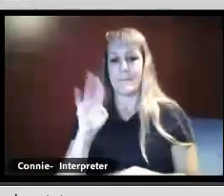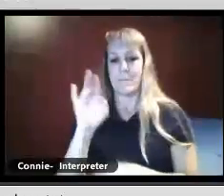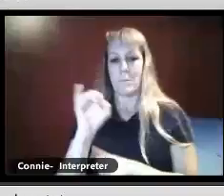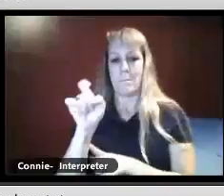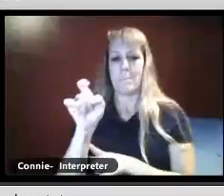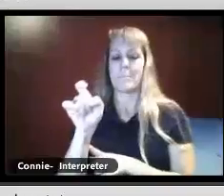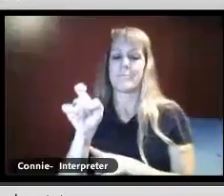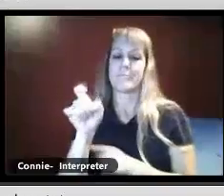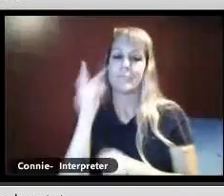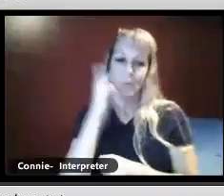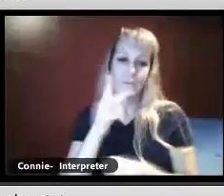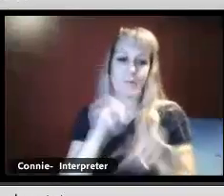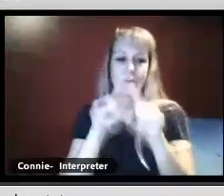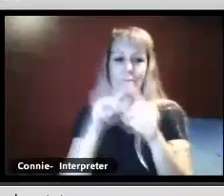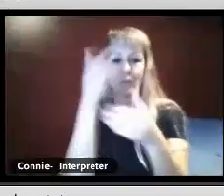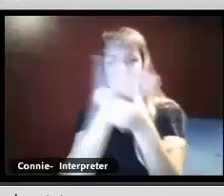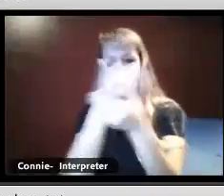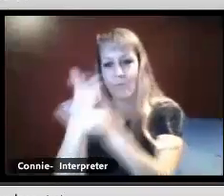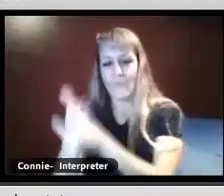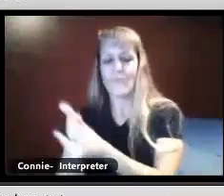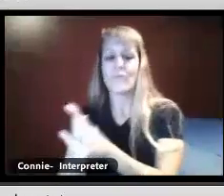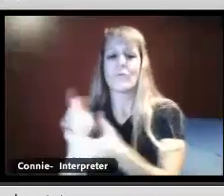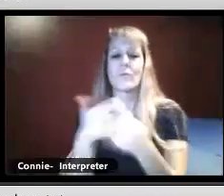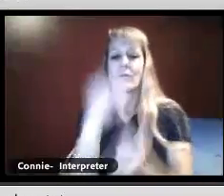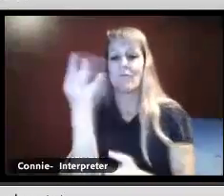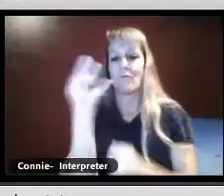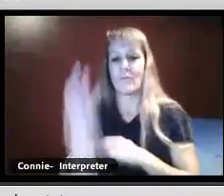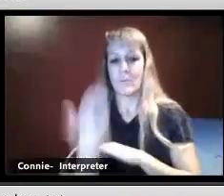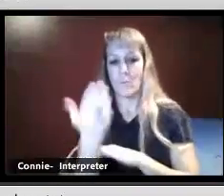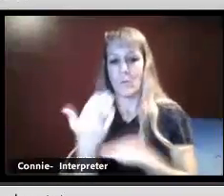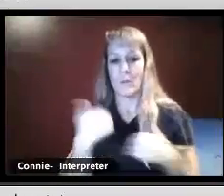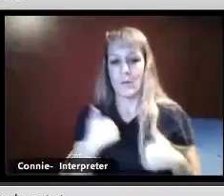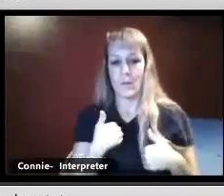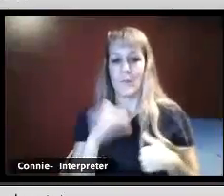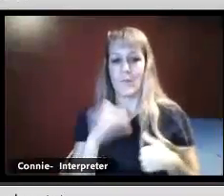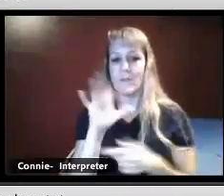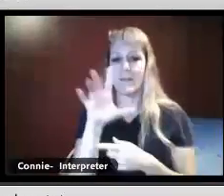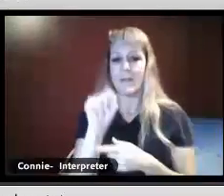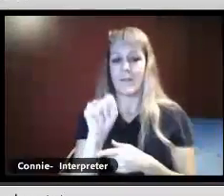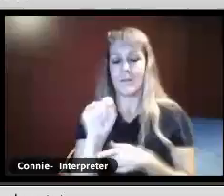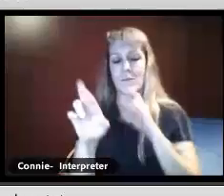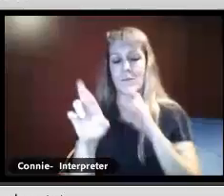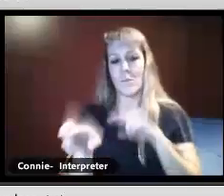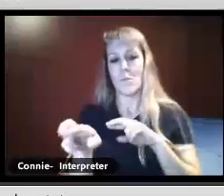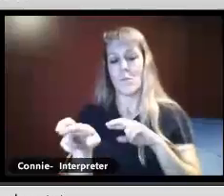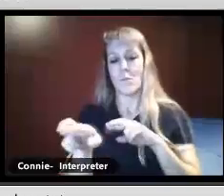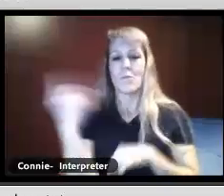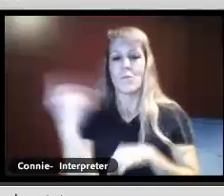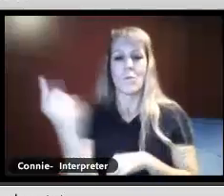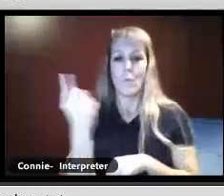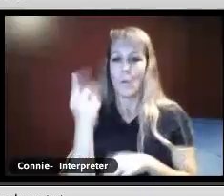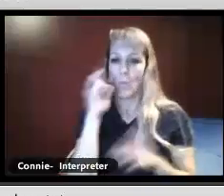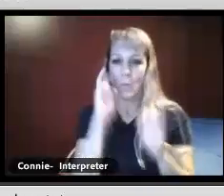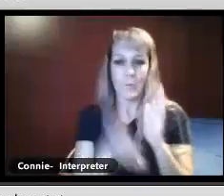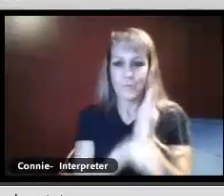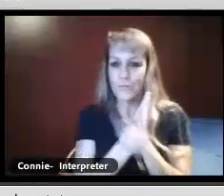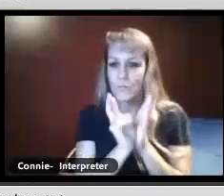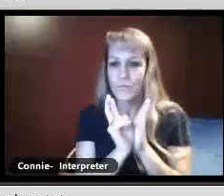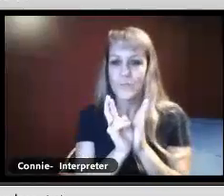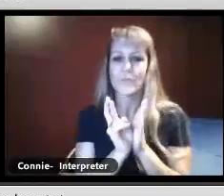have various folders, and then on Friday mornings, there's my Scout Report, which I always review, and then